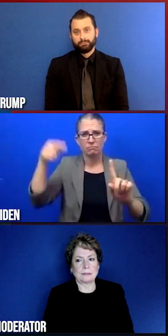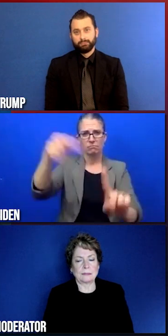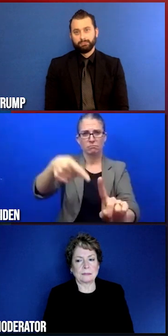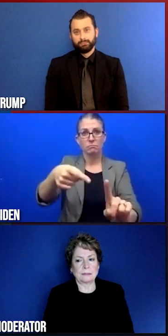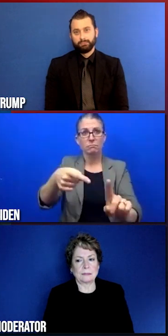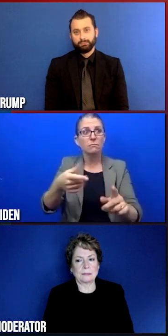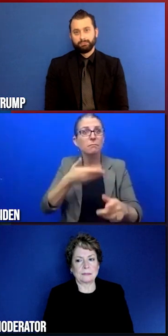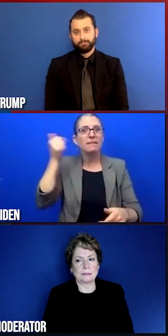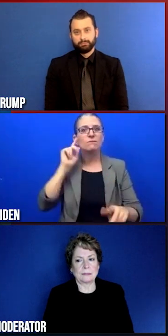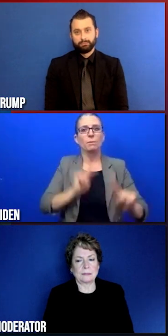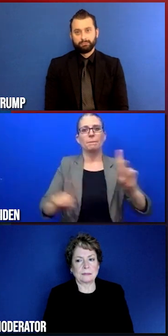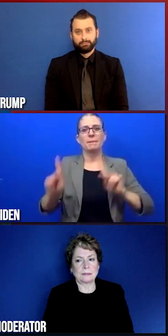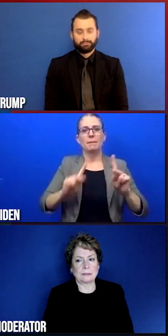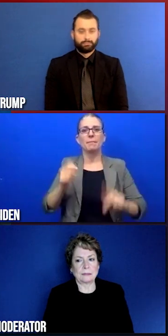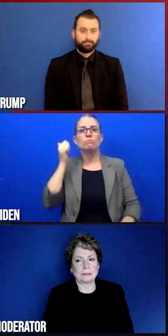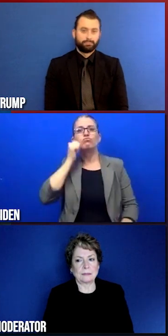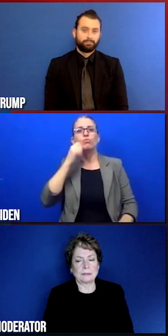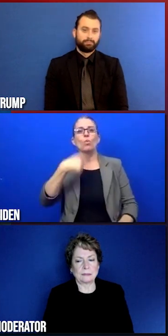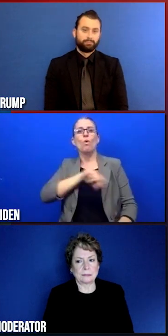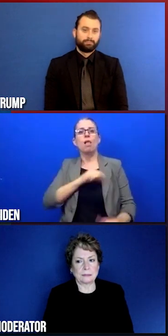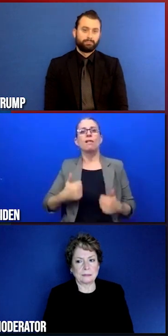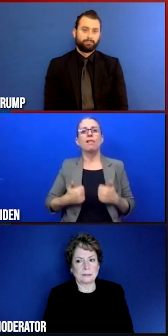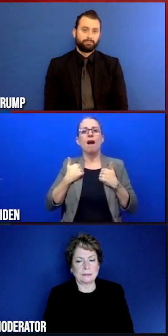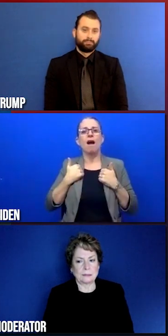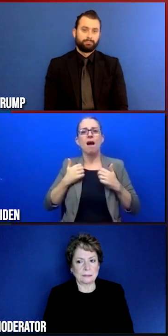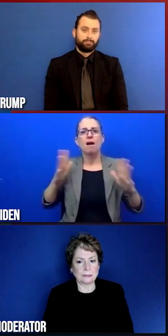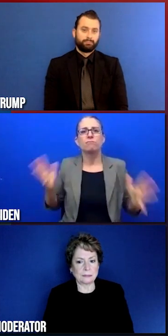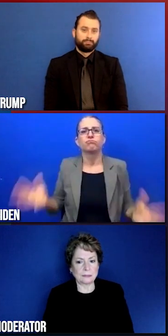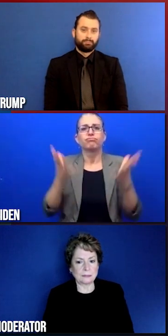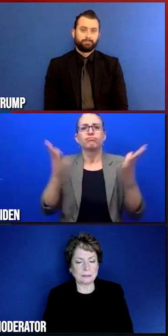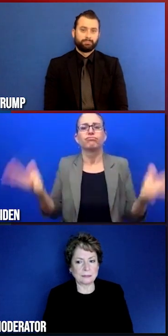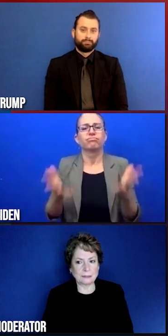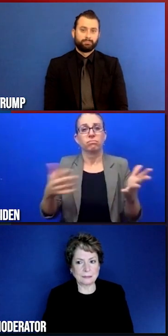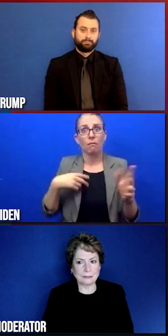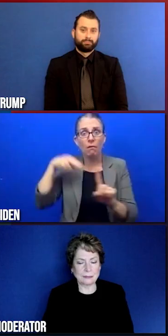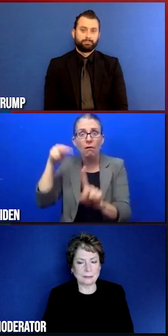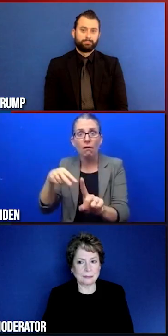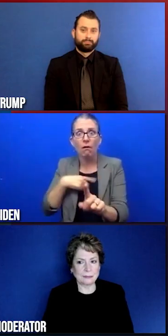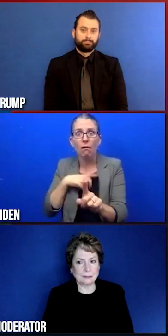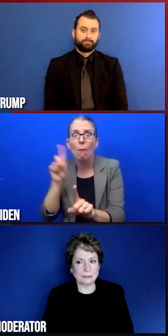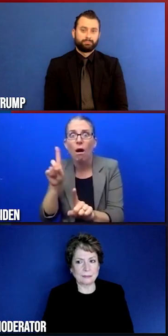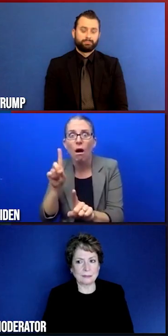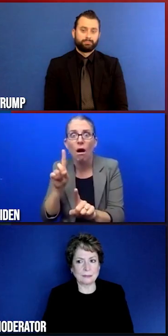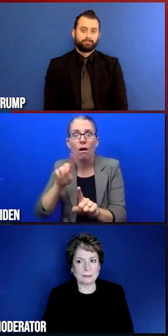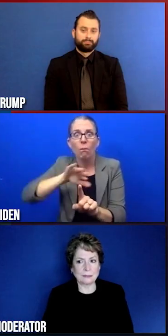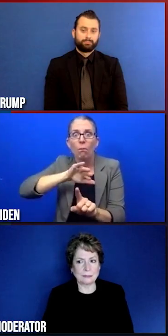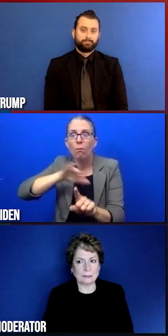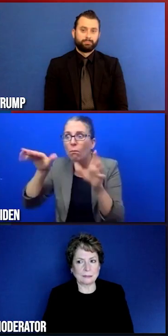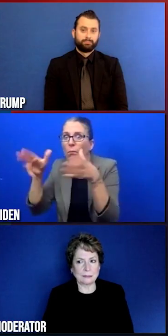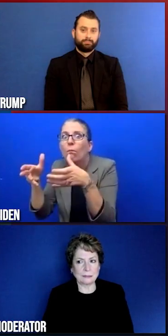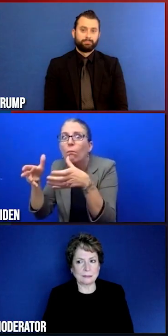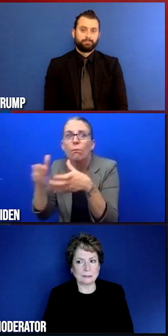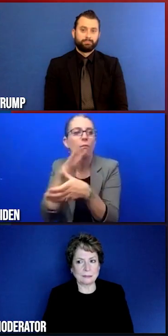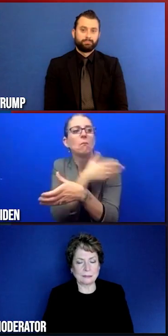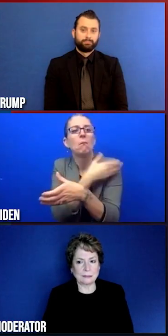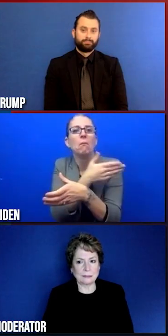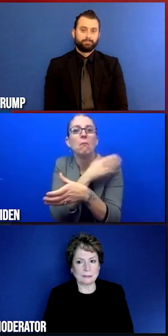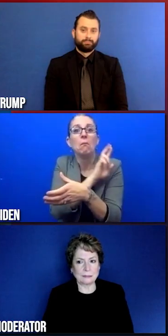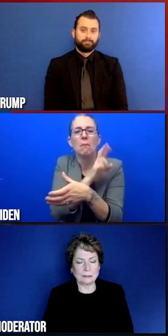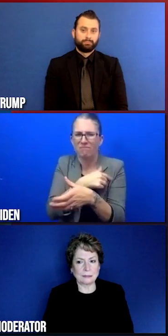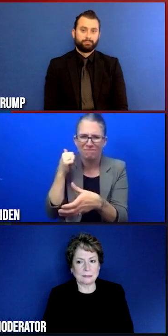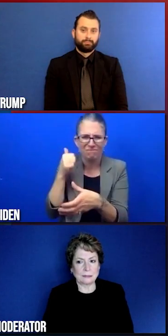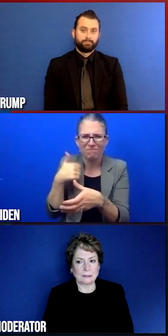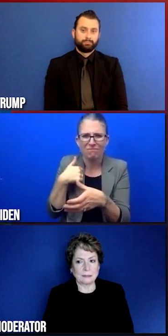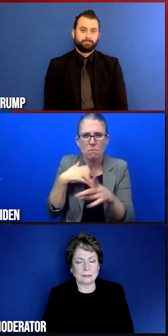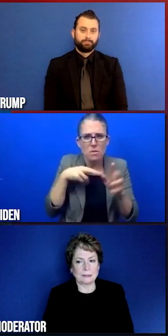first responders, because they have to balance their budget. And the founders were smart. They allowed the federal government to deficit spend